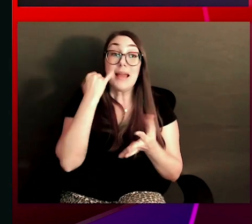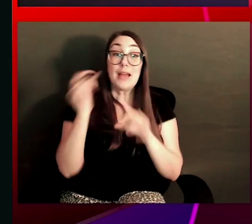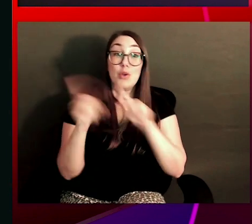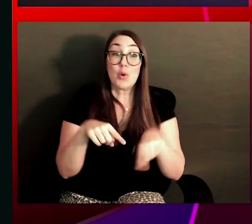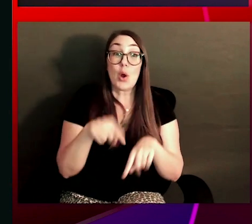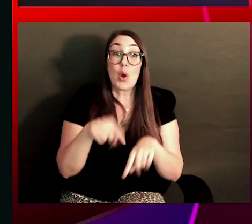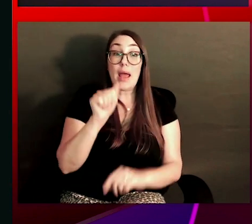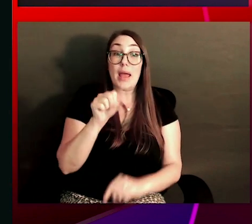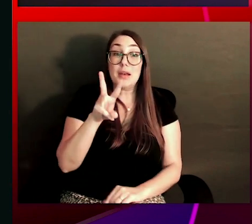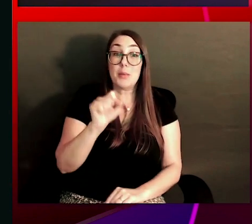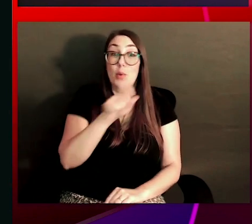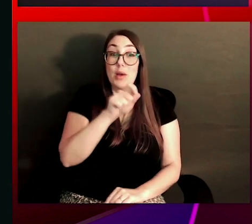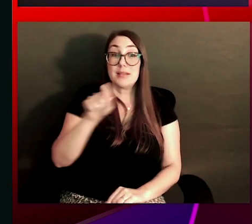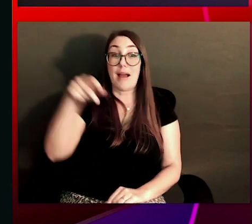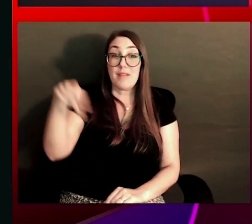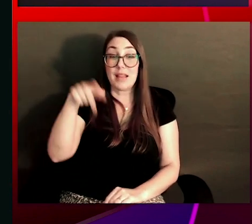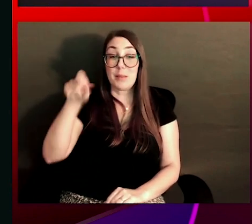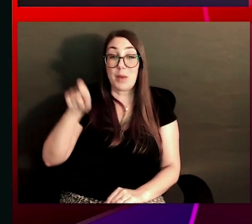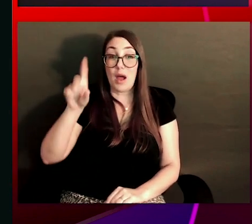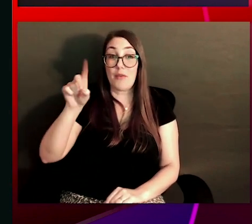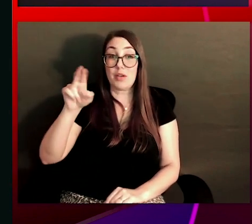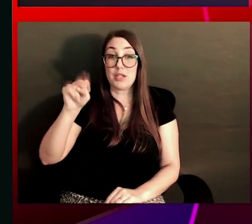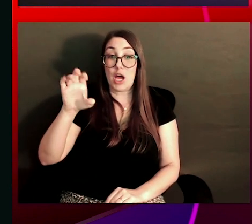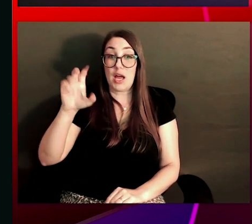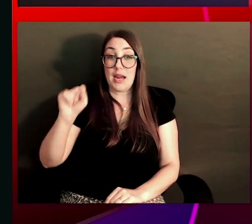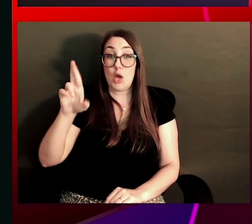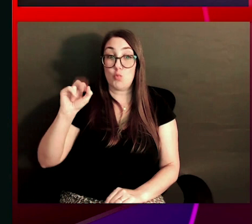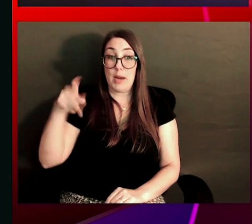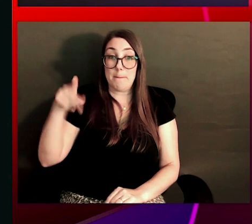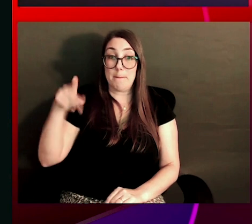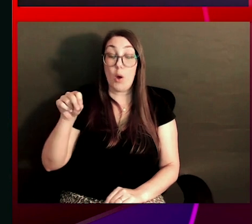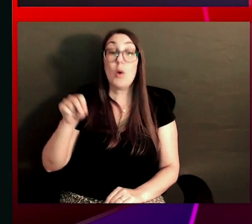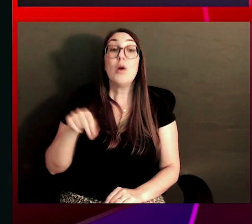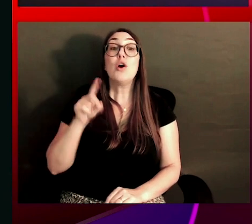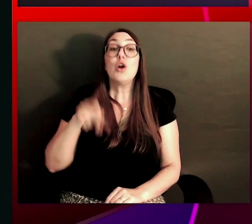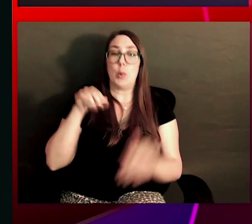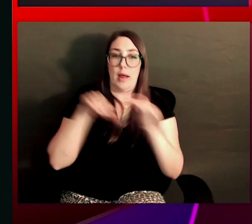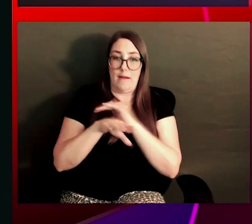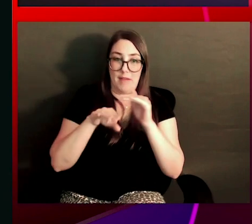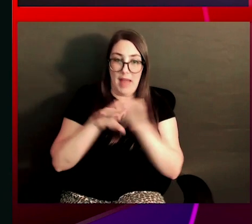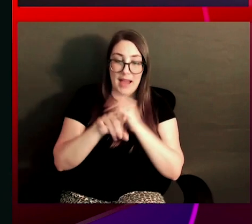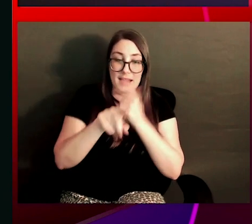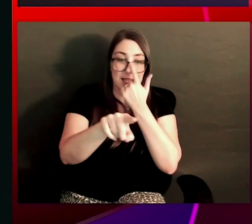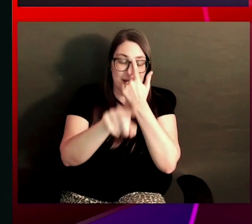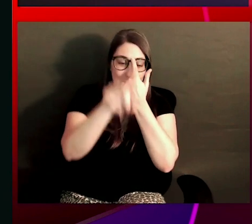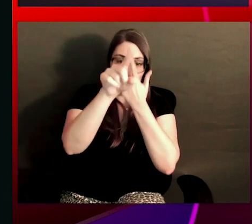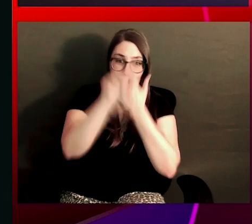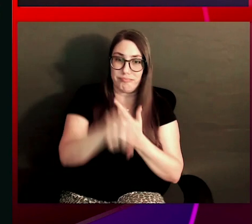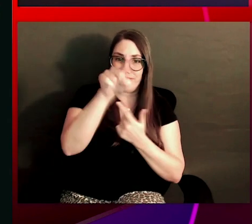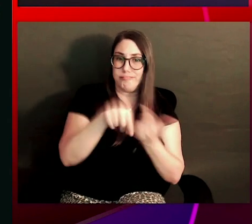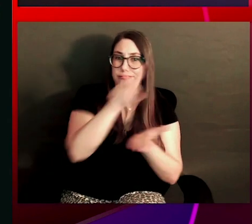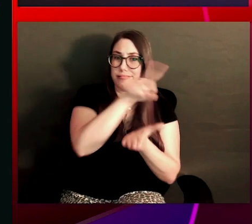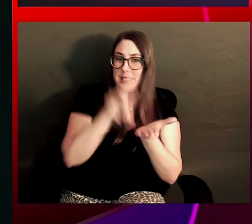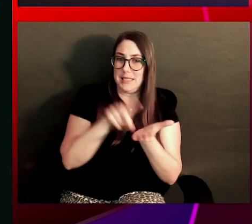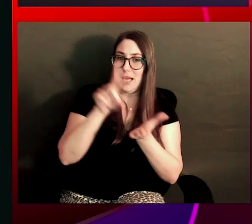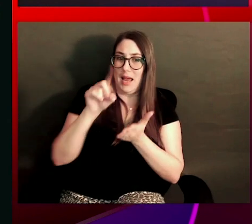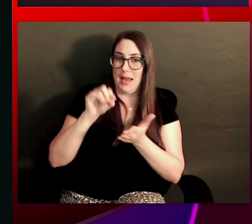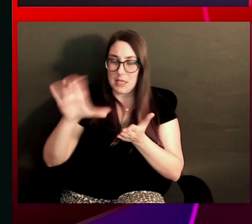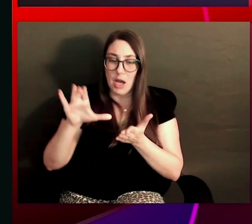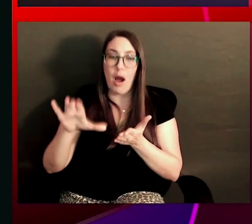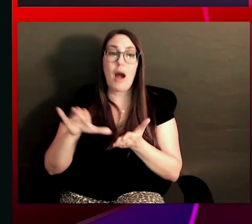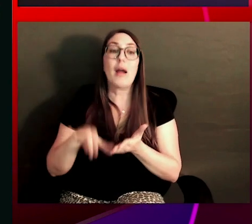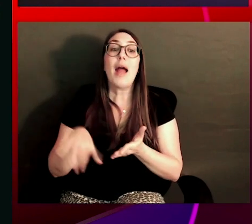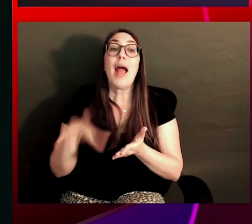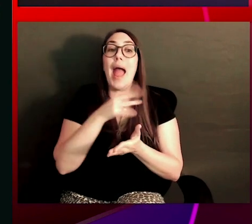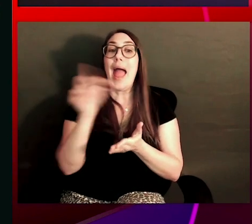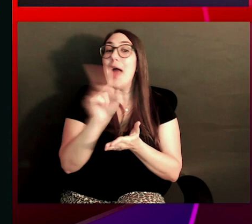AWS-lambda-.net GitHub repo, yes, that you can get access to the README that describes the design document and an issue where you can actually comment